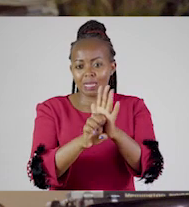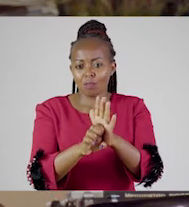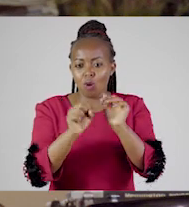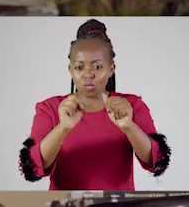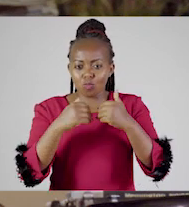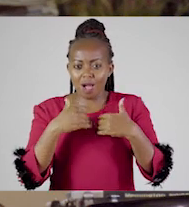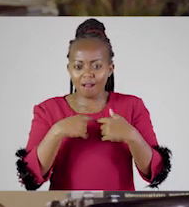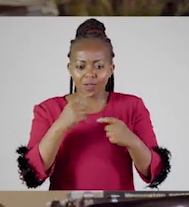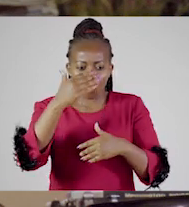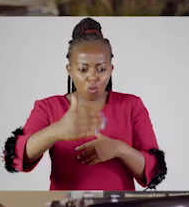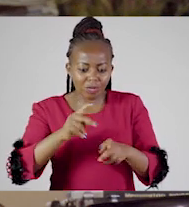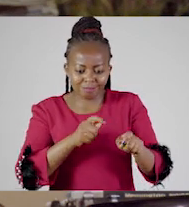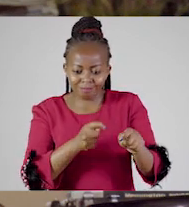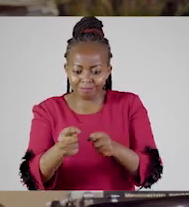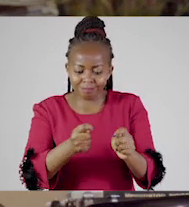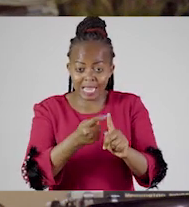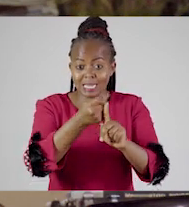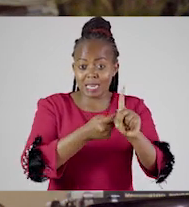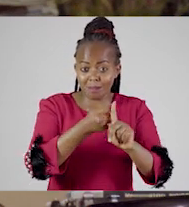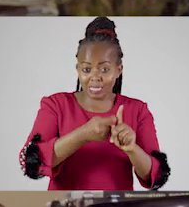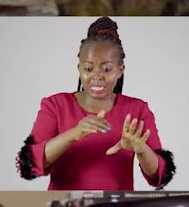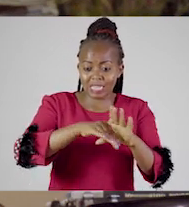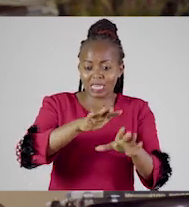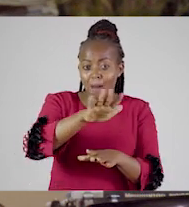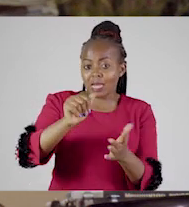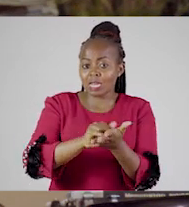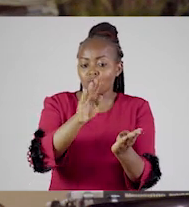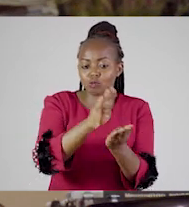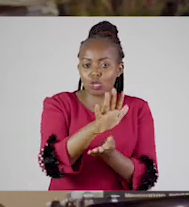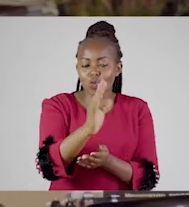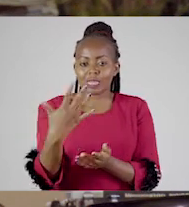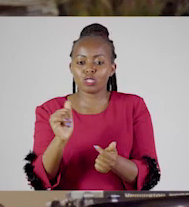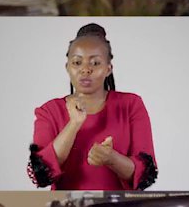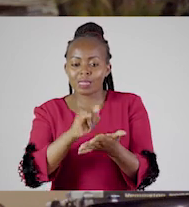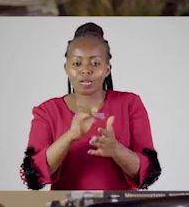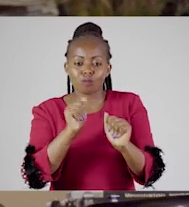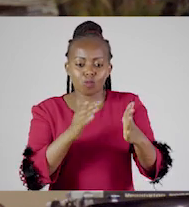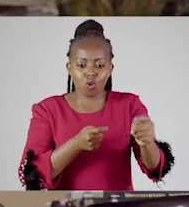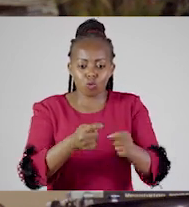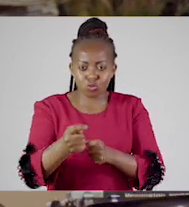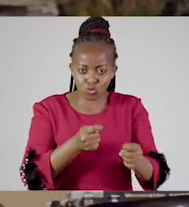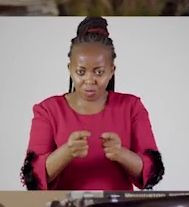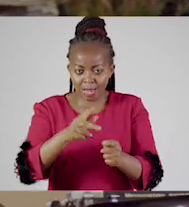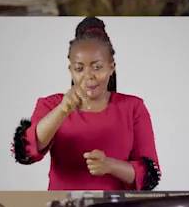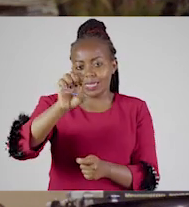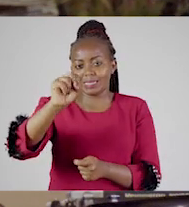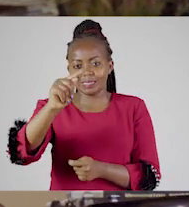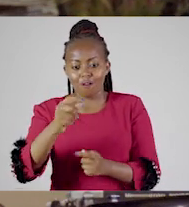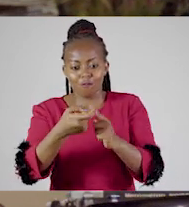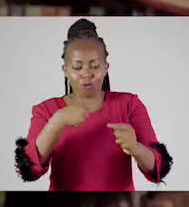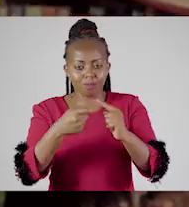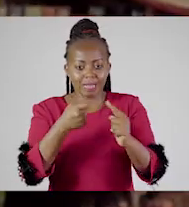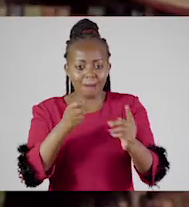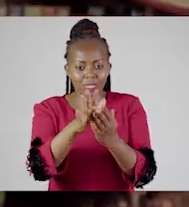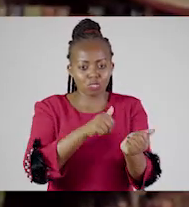can have frequent monitoring of the conditions surrounding the archive in order to eliminate or control sources of infestation.